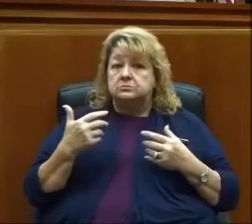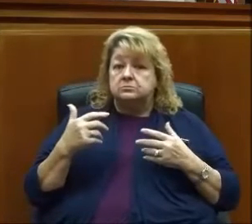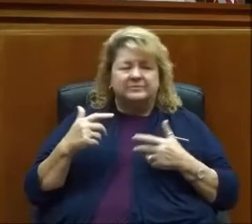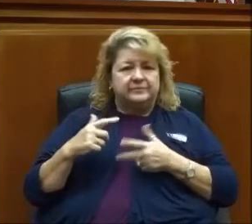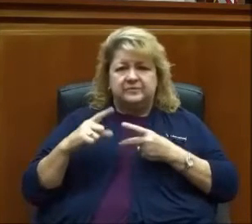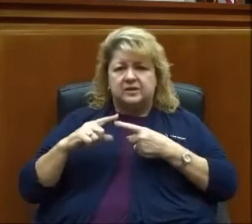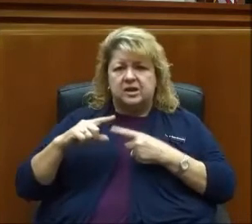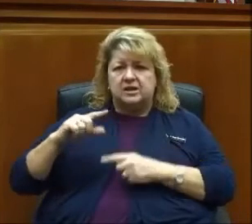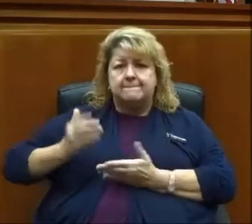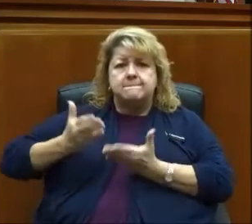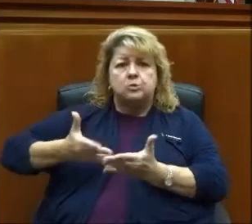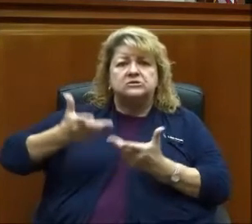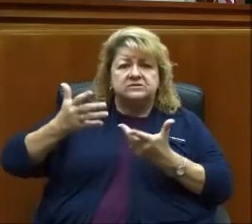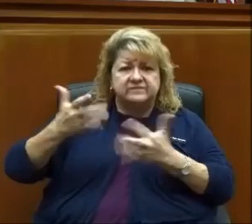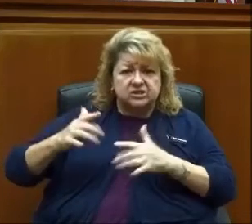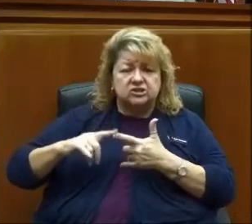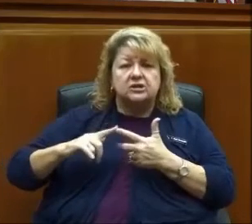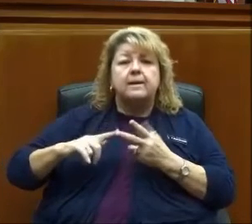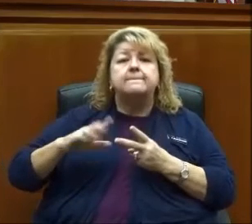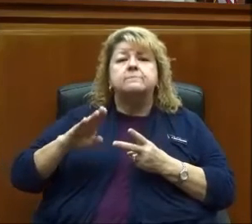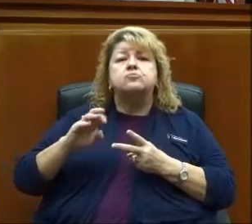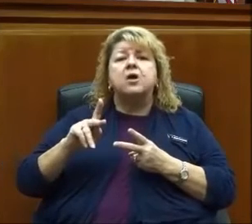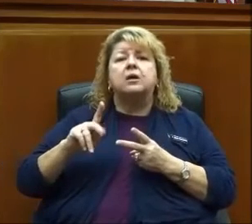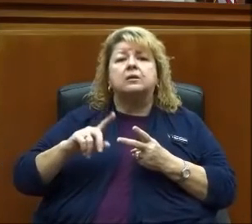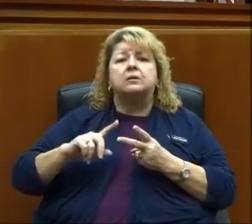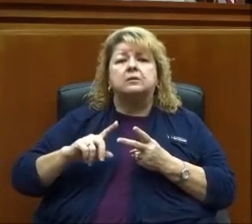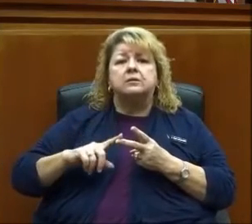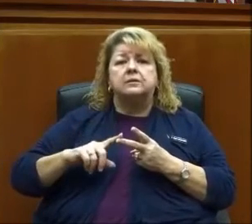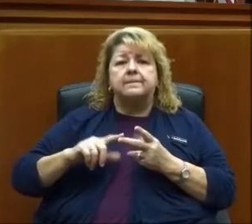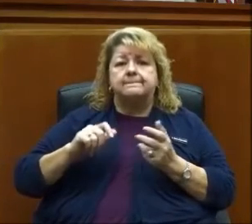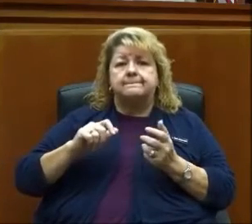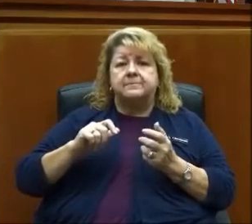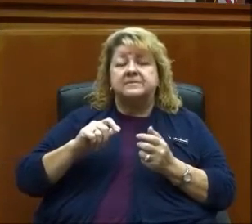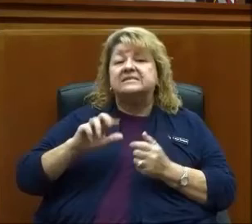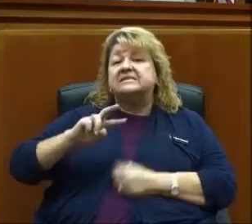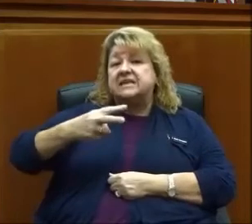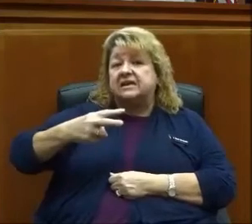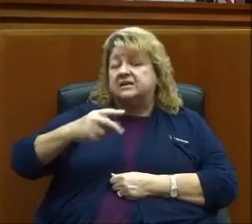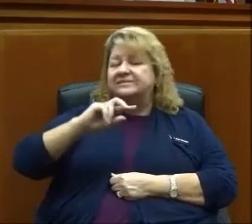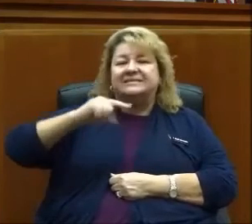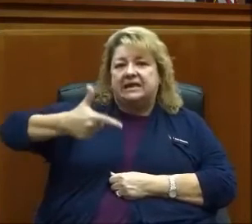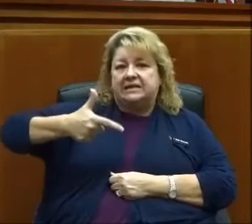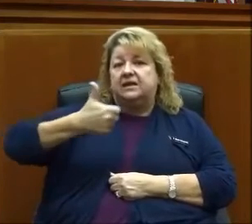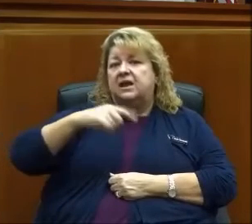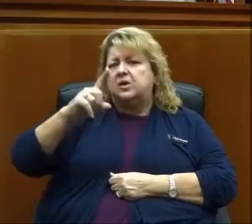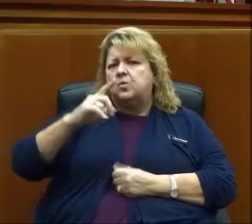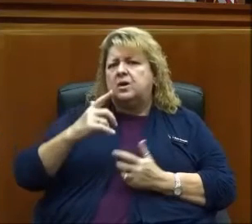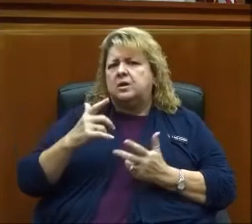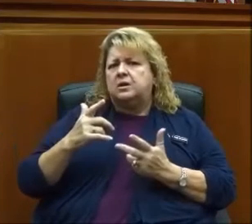you. Do we have any questions from Bessie members or comments?